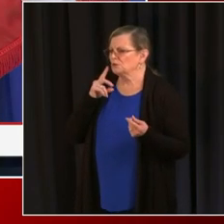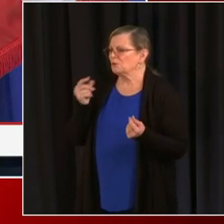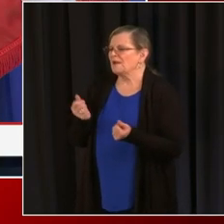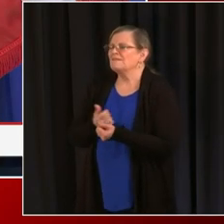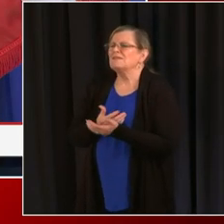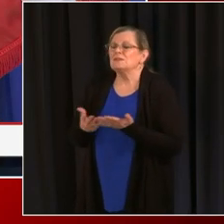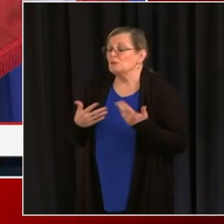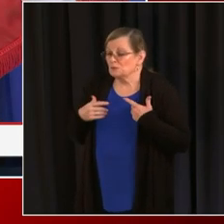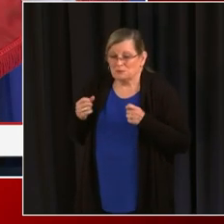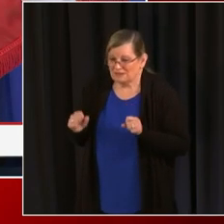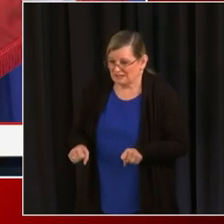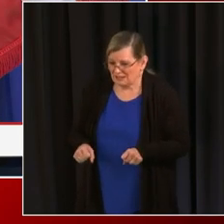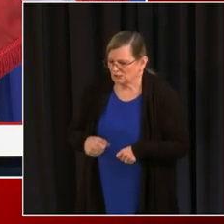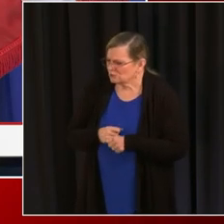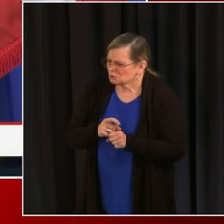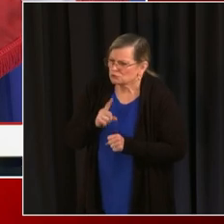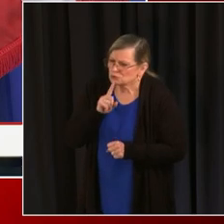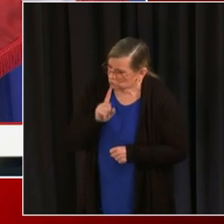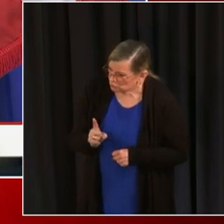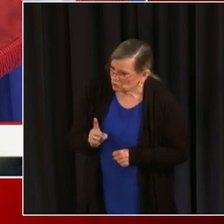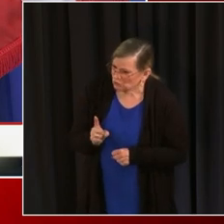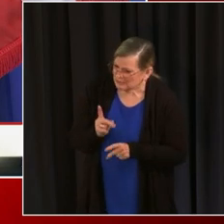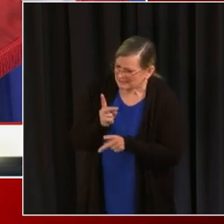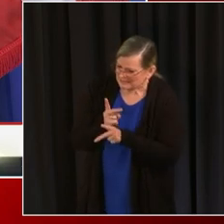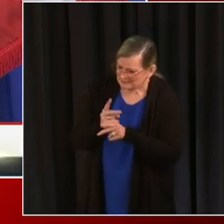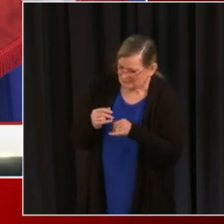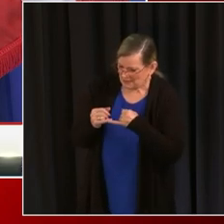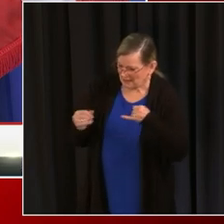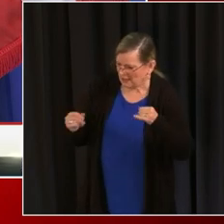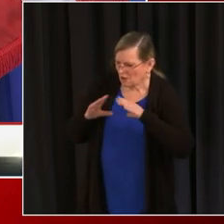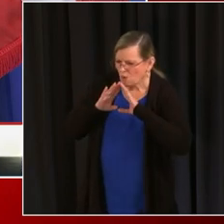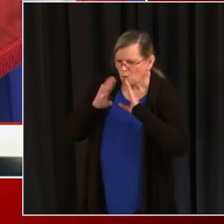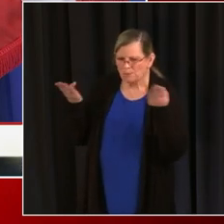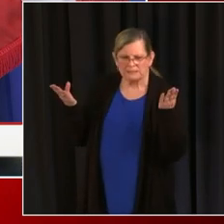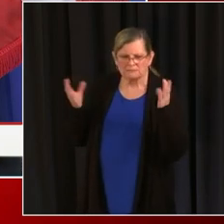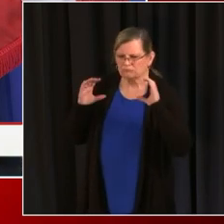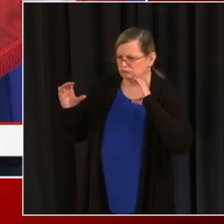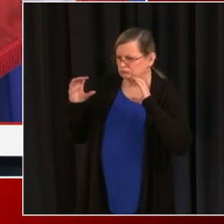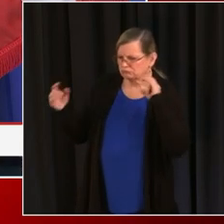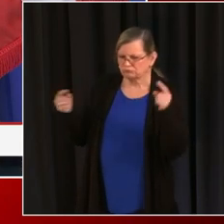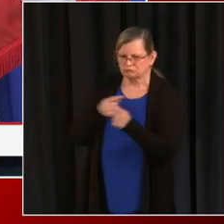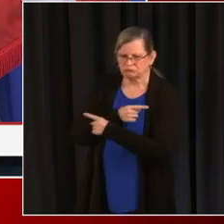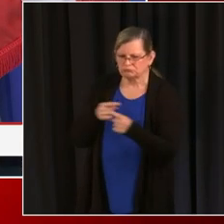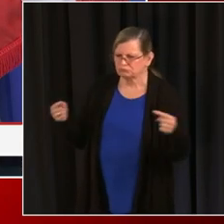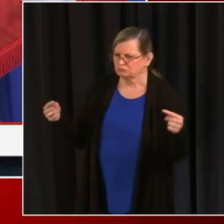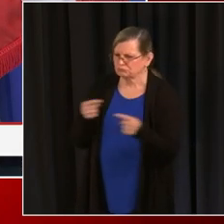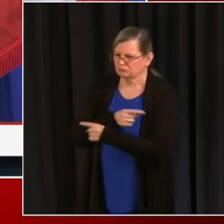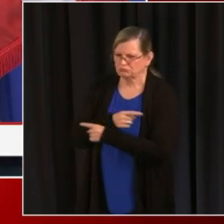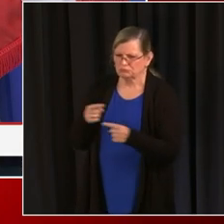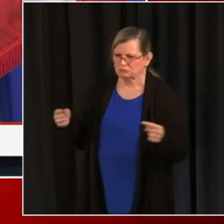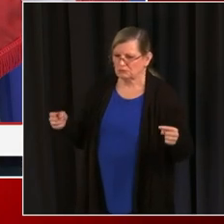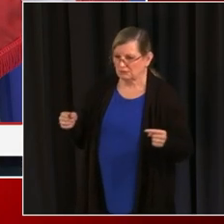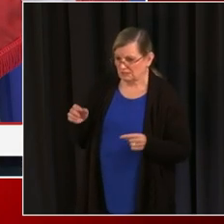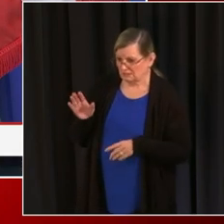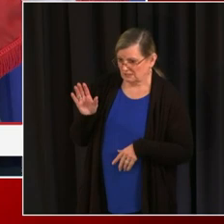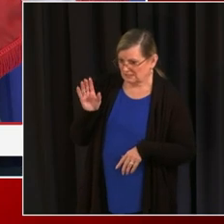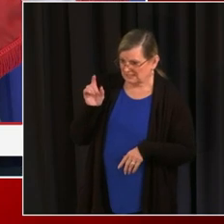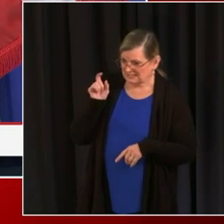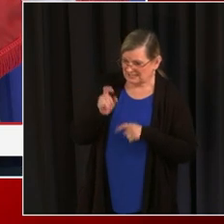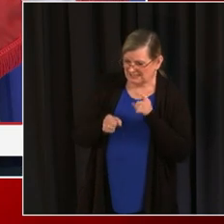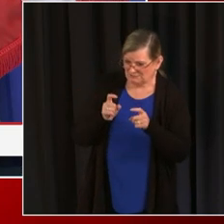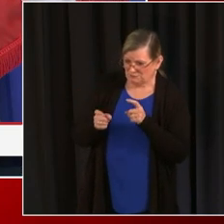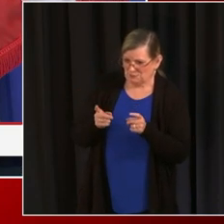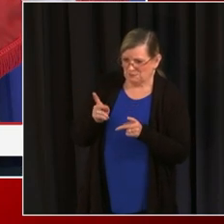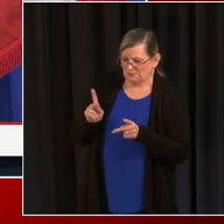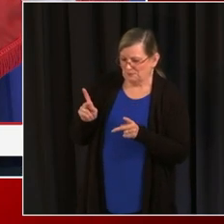everything that we can to make sure that we keep those lines of communication open and get the people the benefits they're entitled